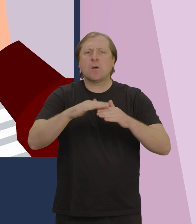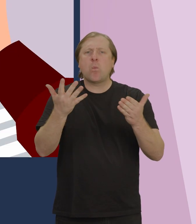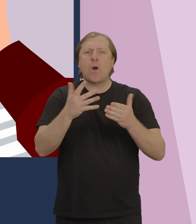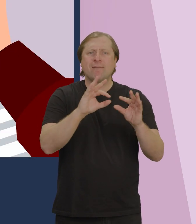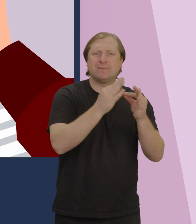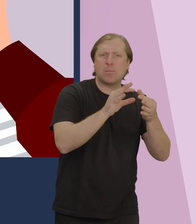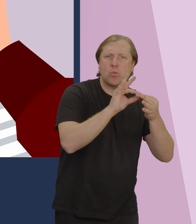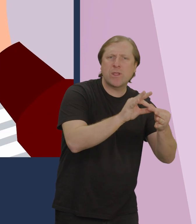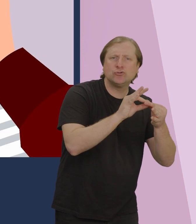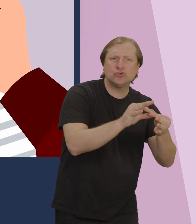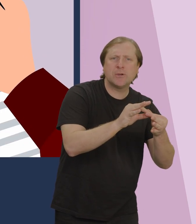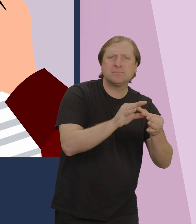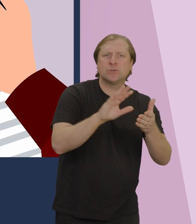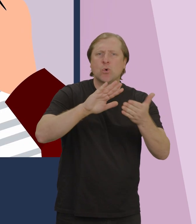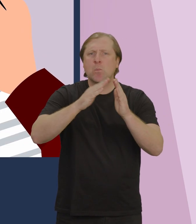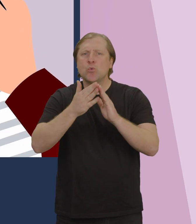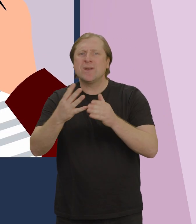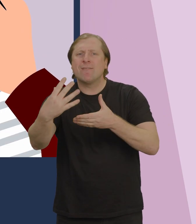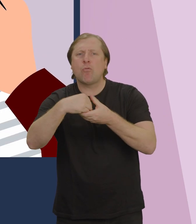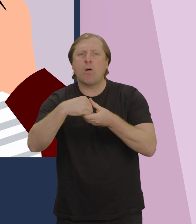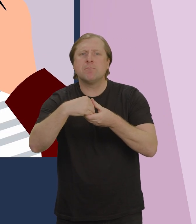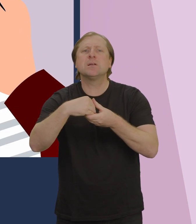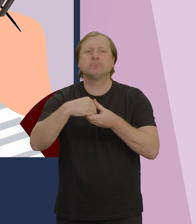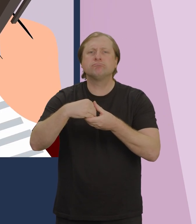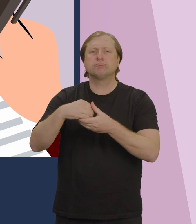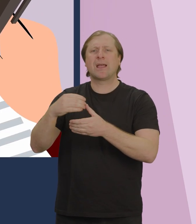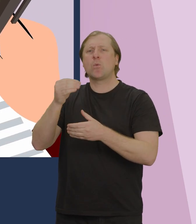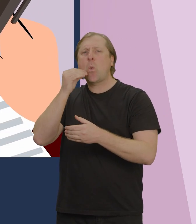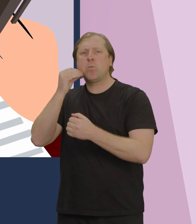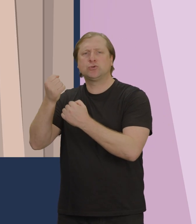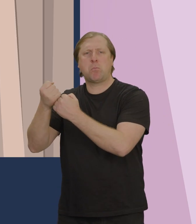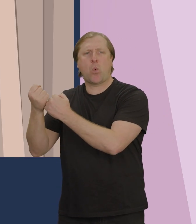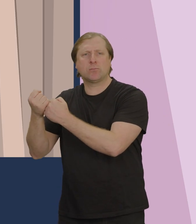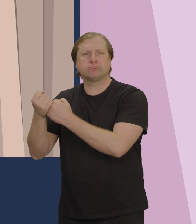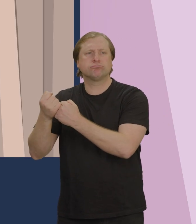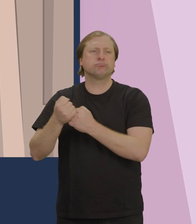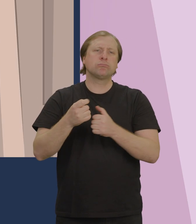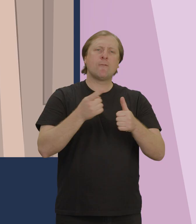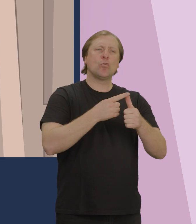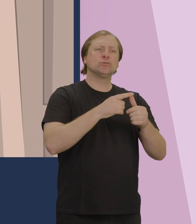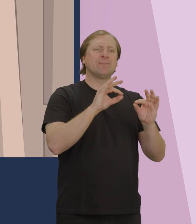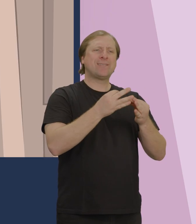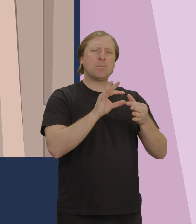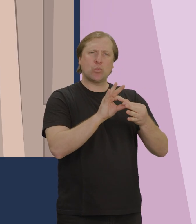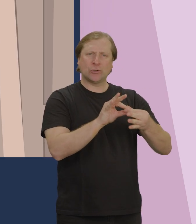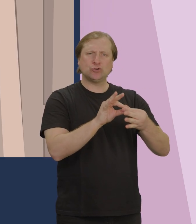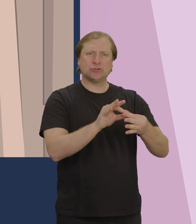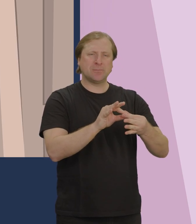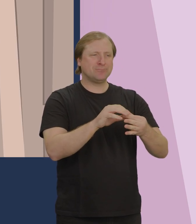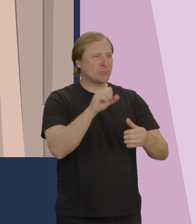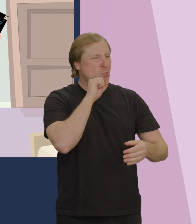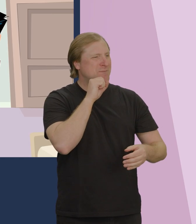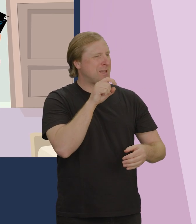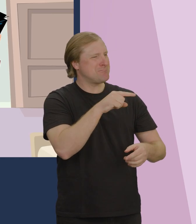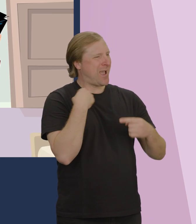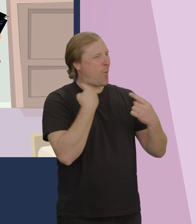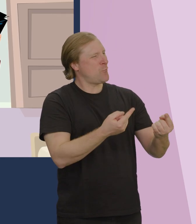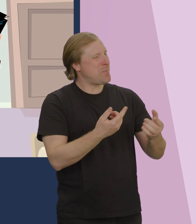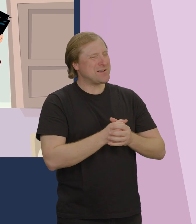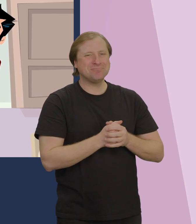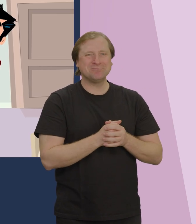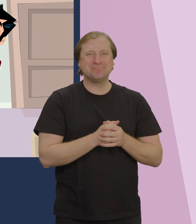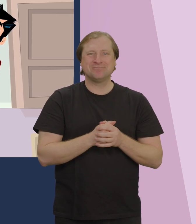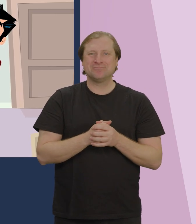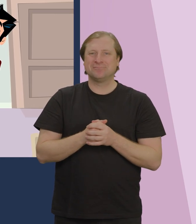are family relationships, community participation, and supports at home. Let's start with family relationships. Sofia, how you